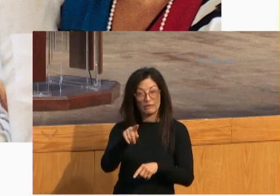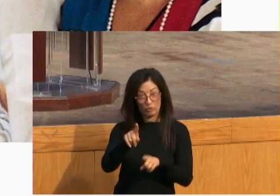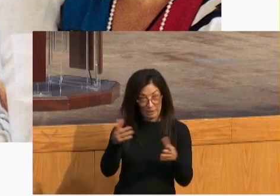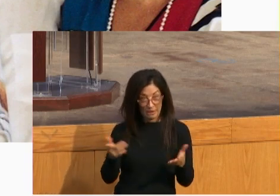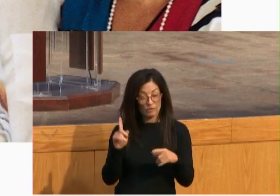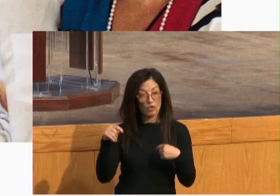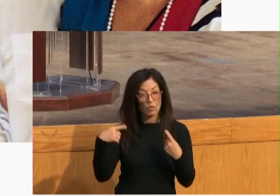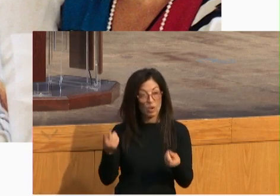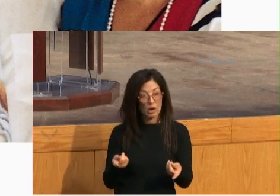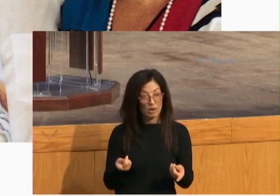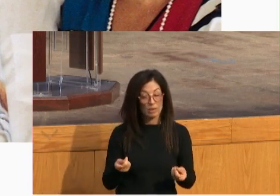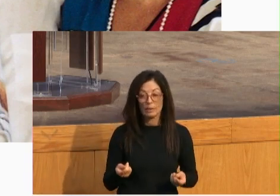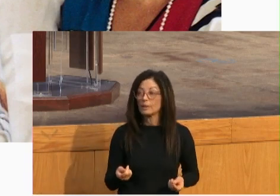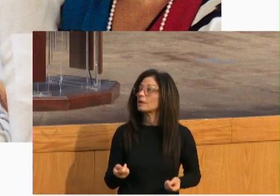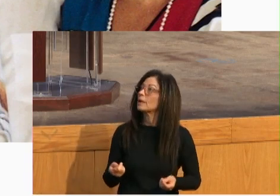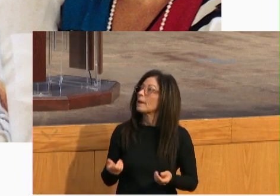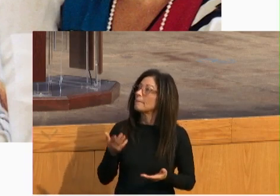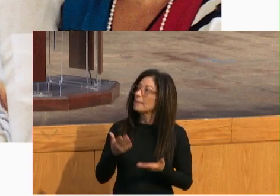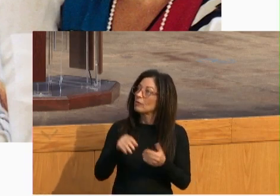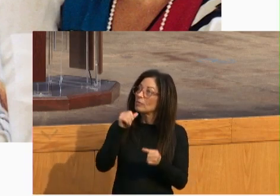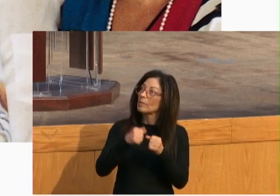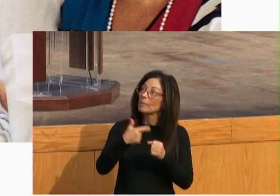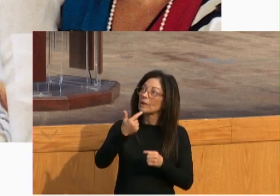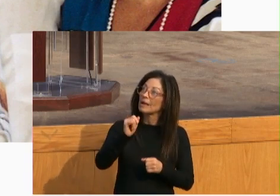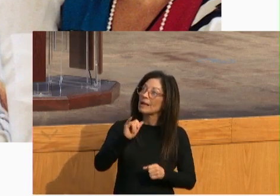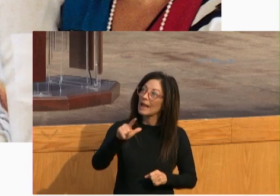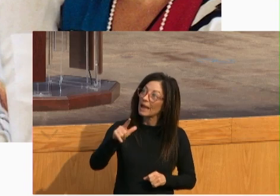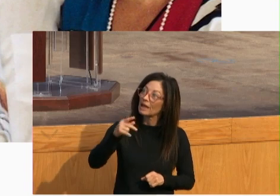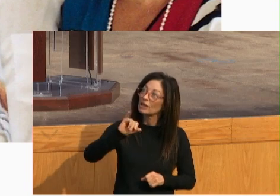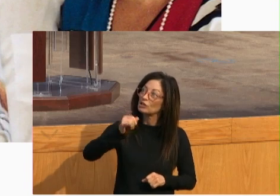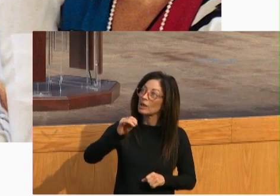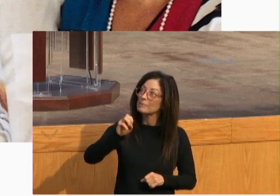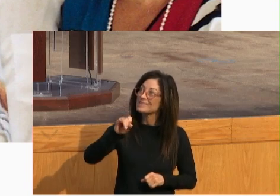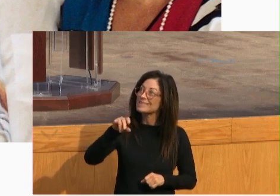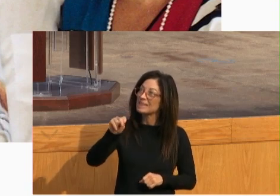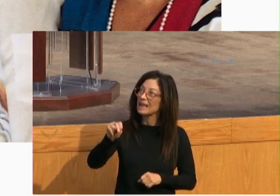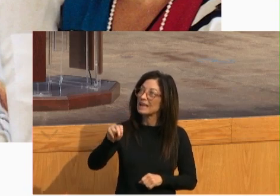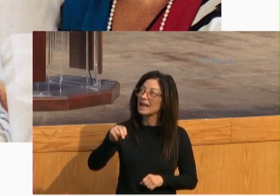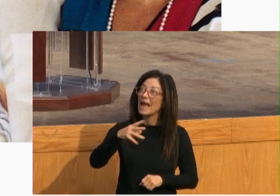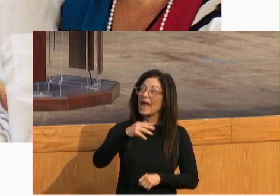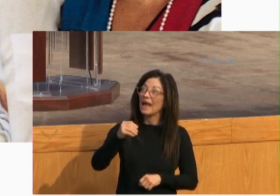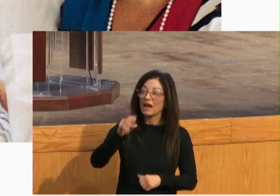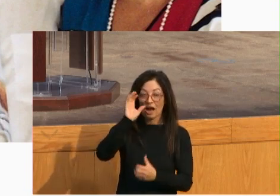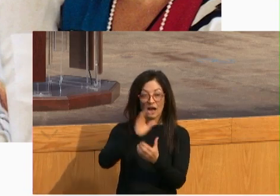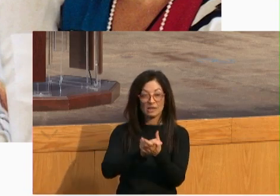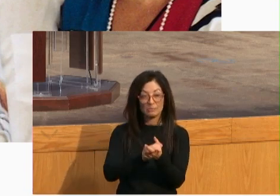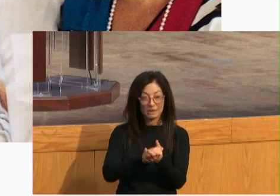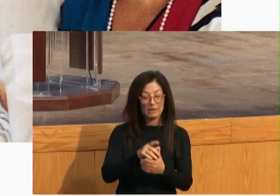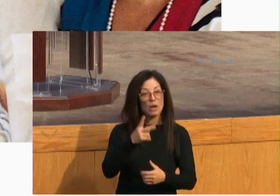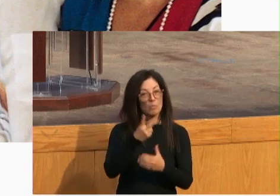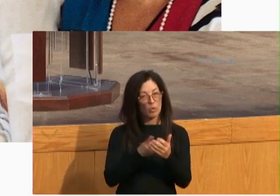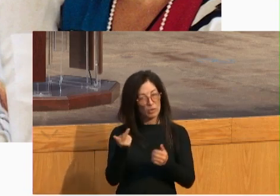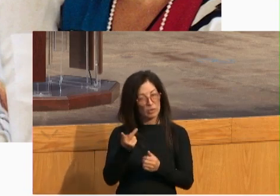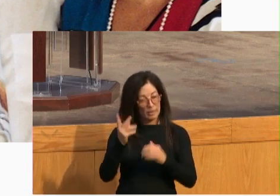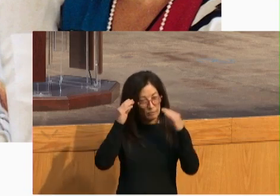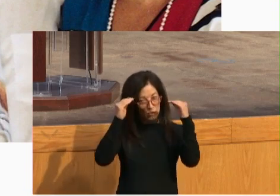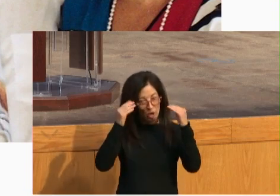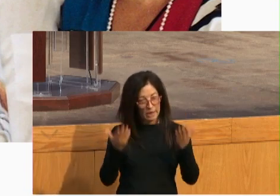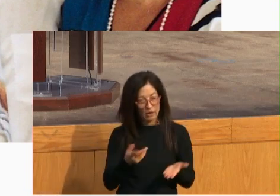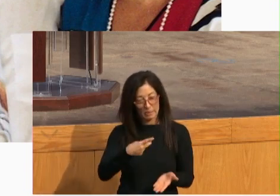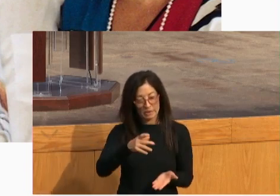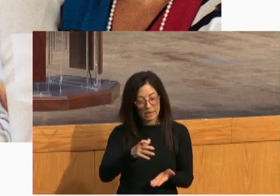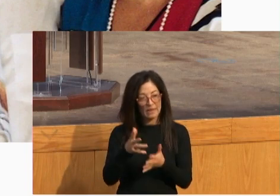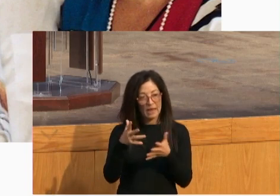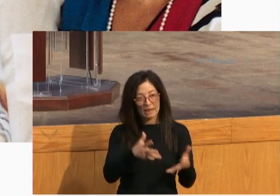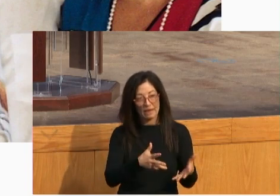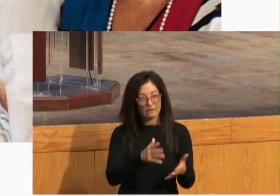while, may remember Gail Jameson. She and her husband both taught at PC, and they left a nice